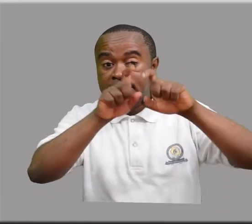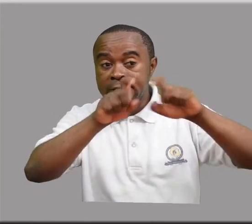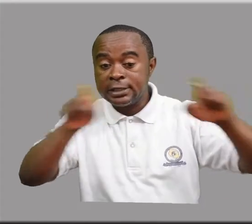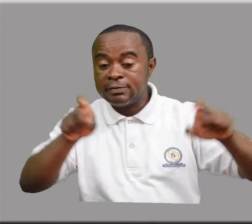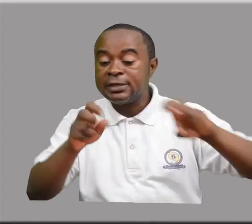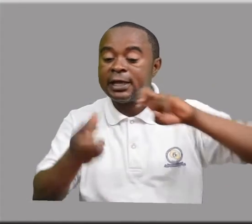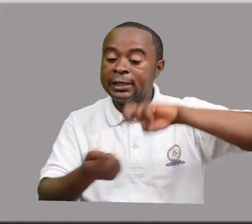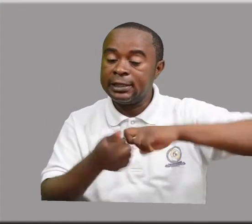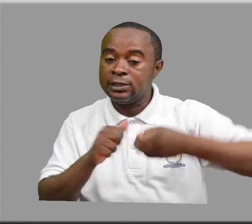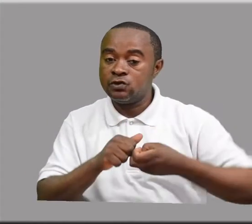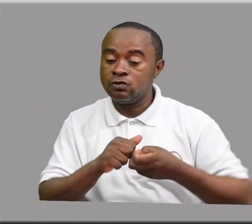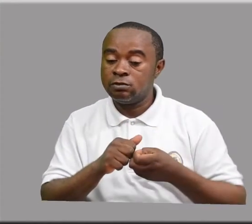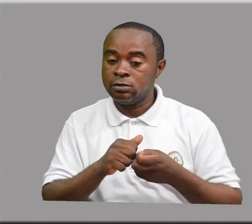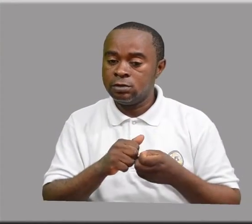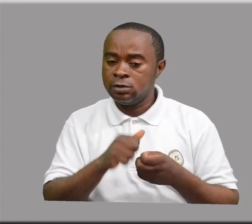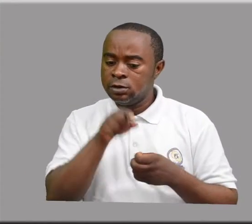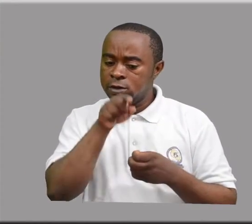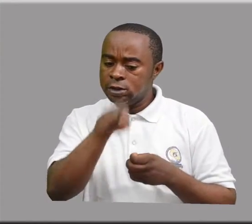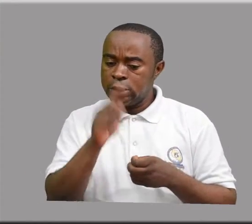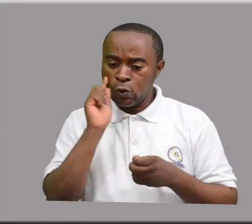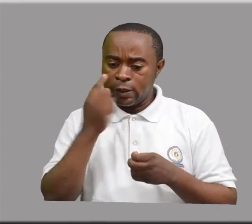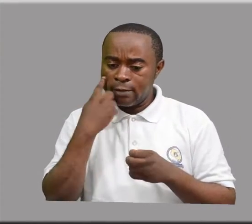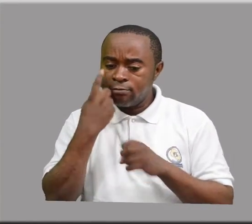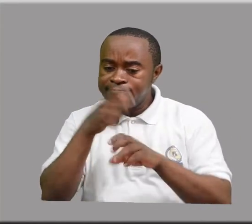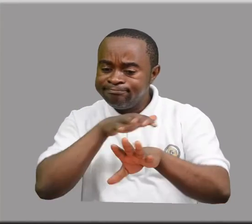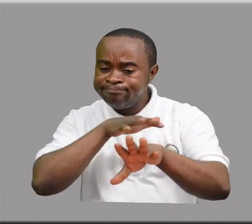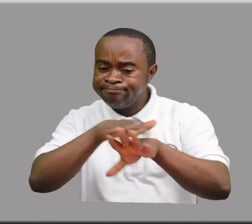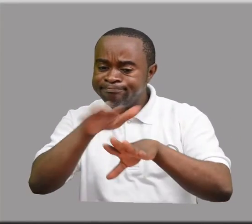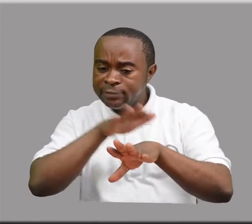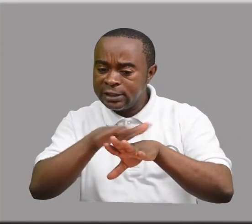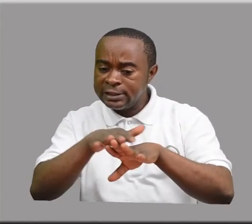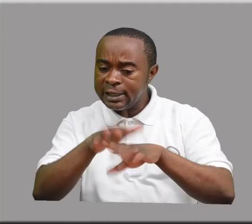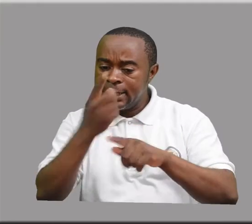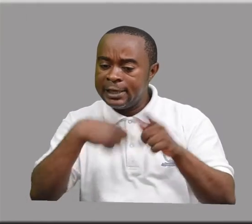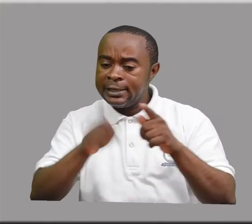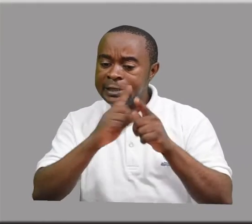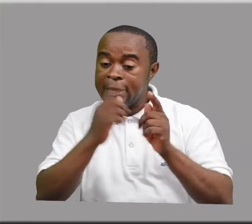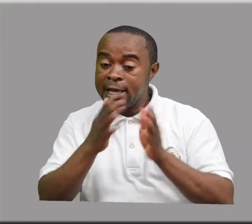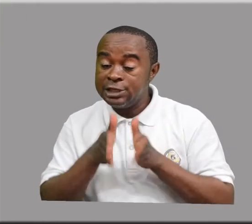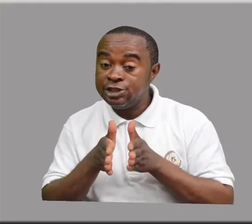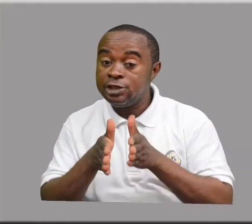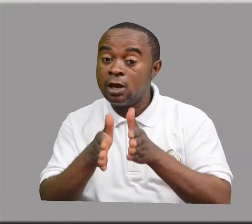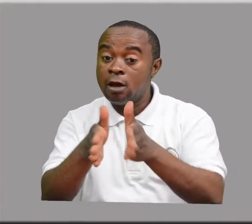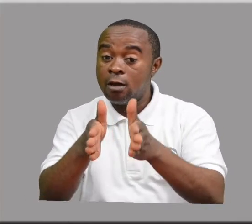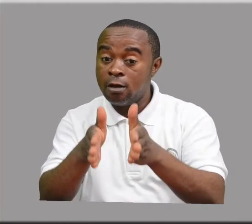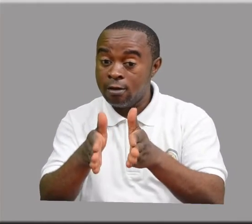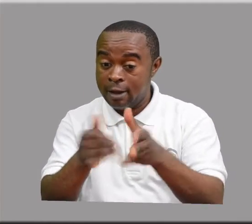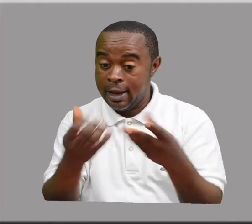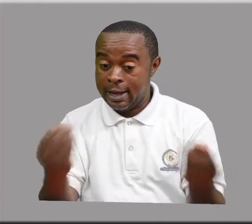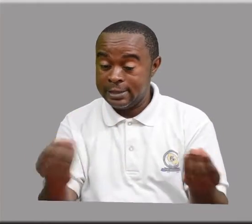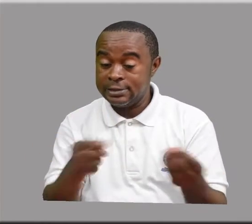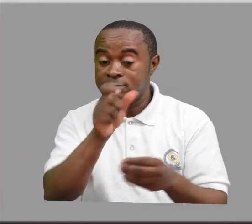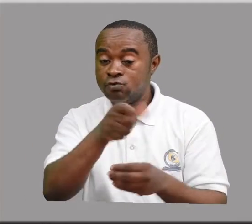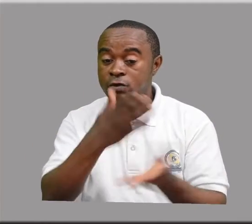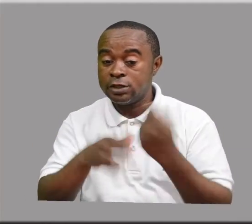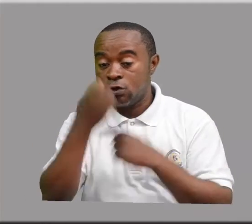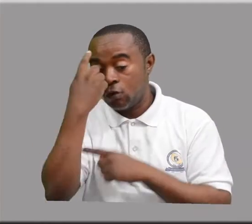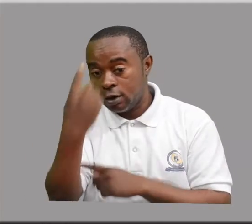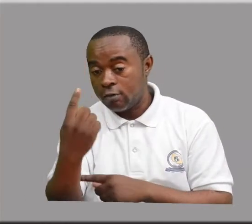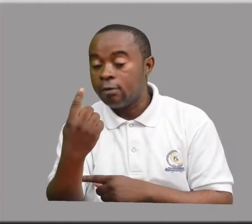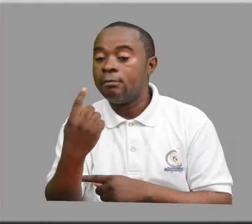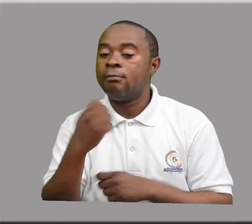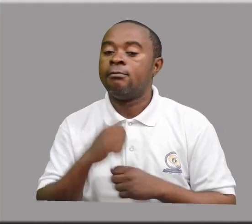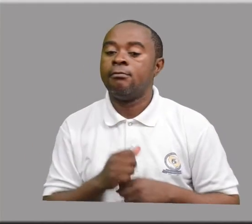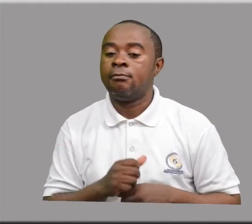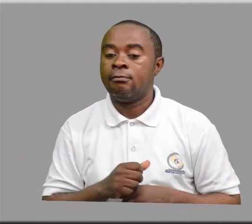problem, you explain it in a way that one will understand that the gap maybe